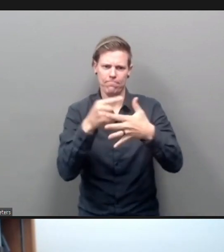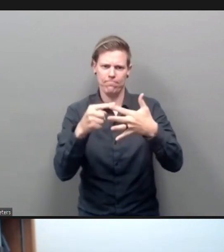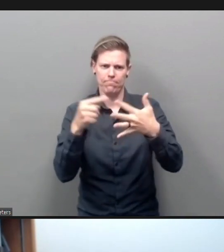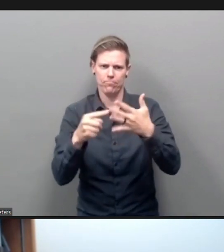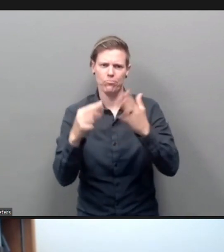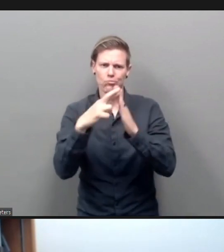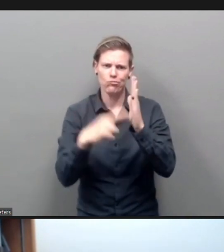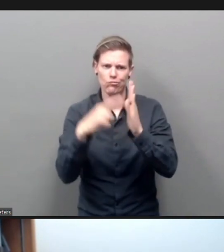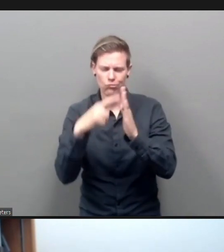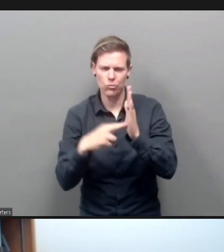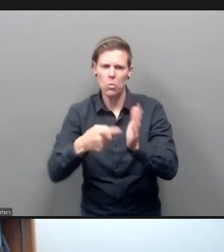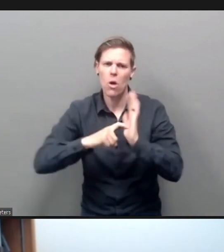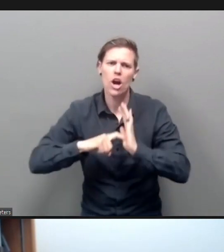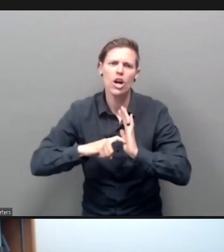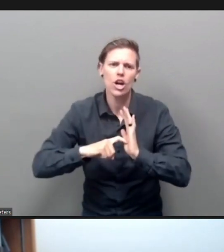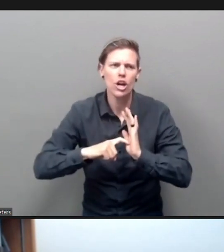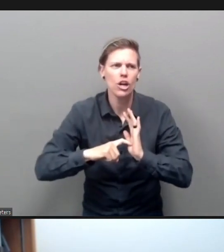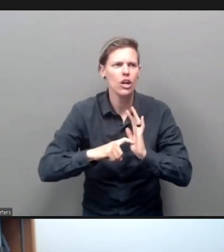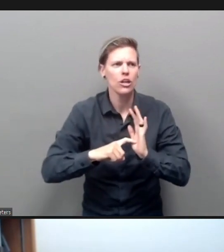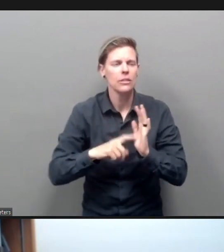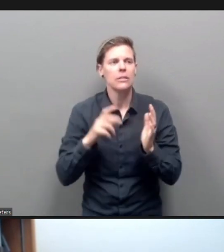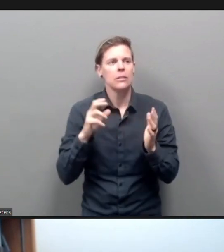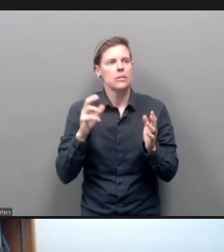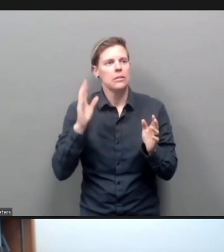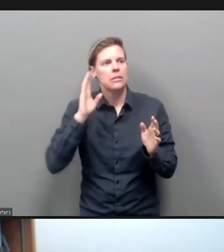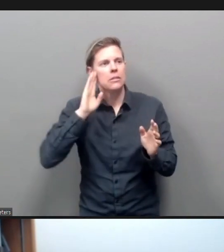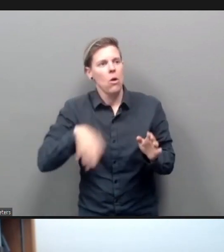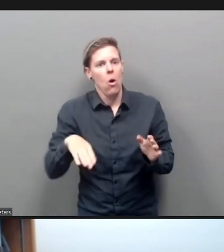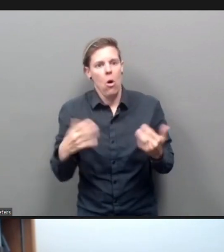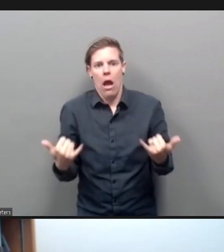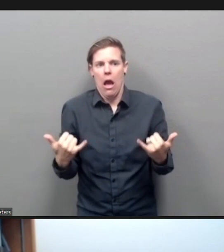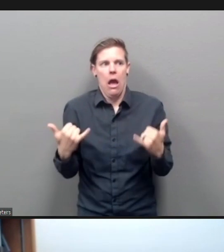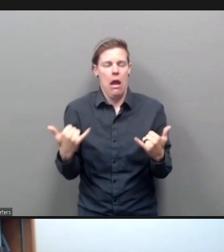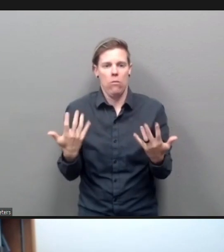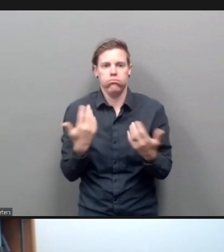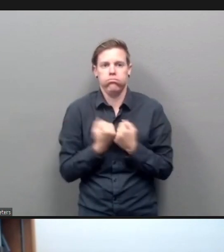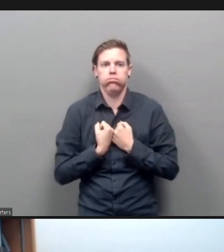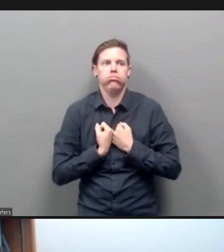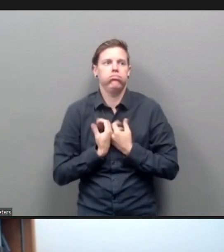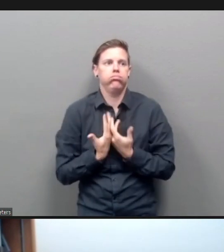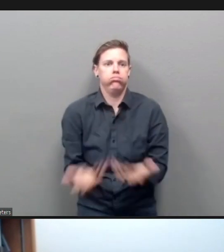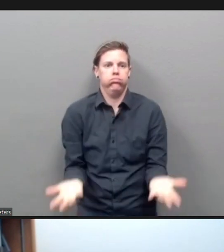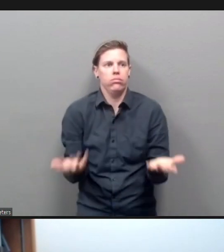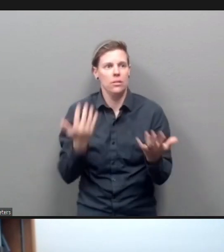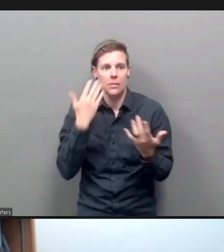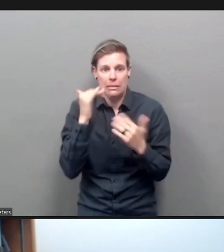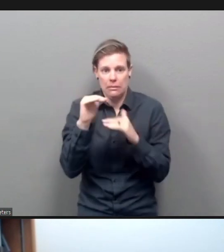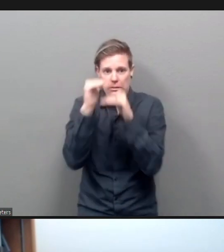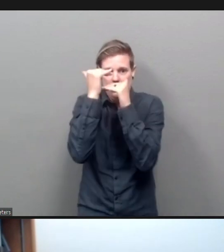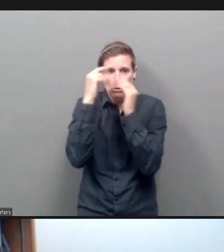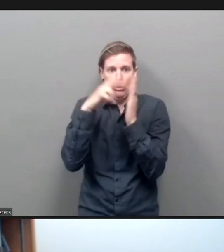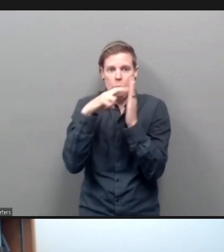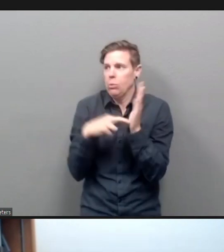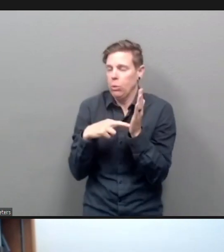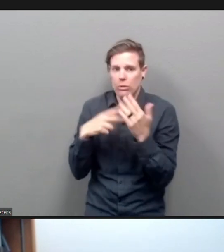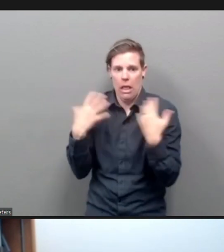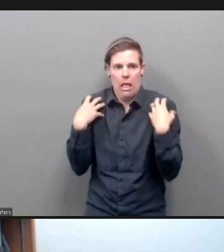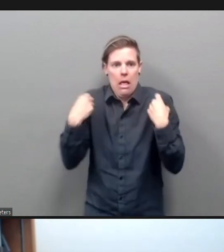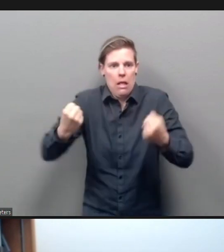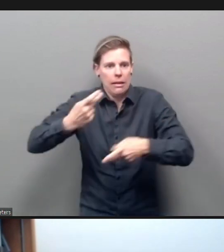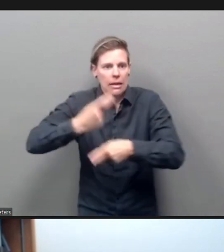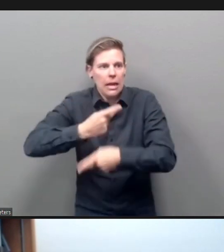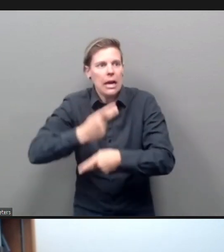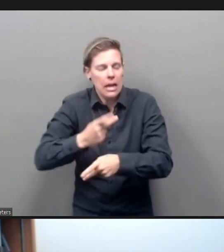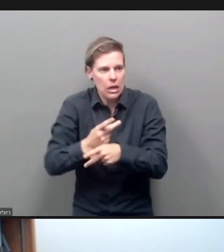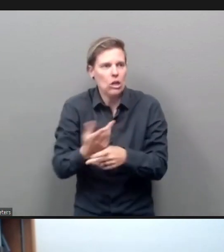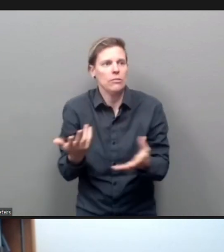people not being able to do things because, there's restrictions. I think what we are trying to do at Department of Health